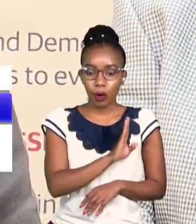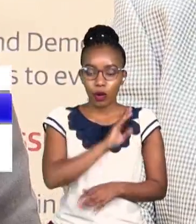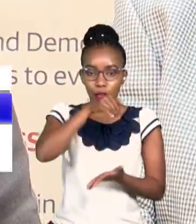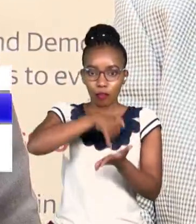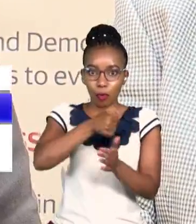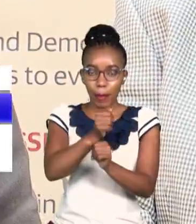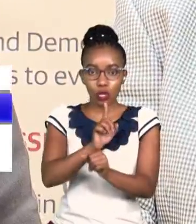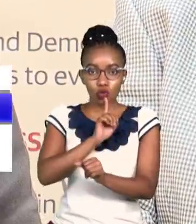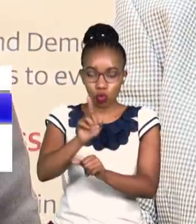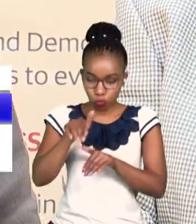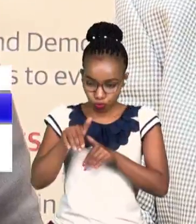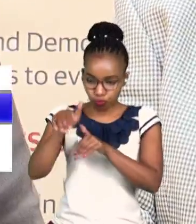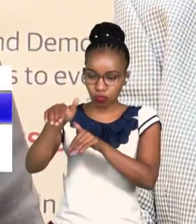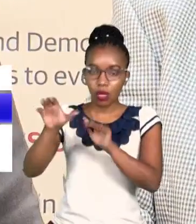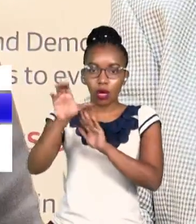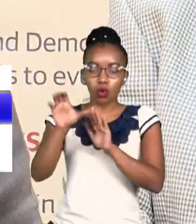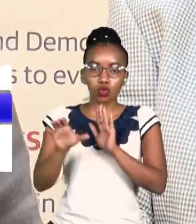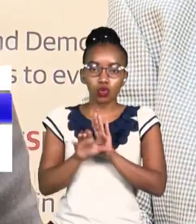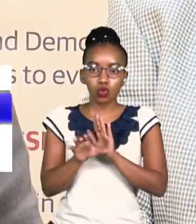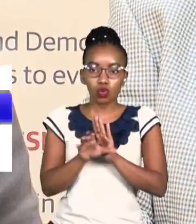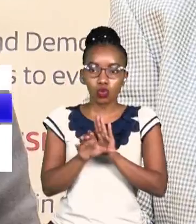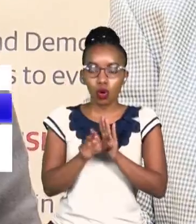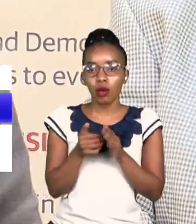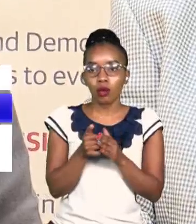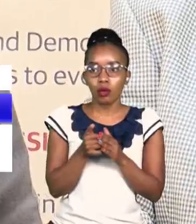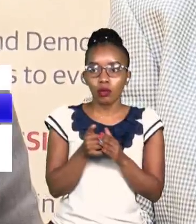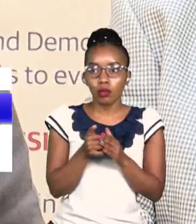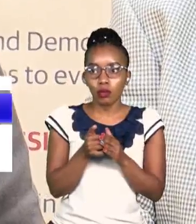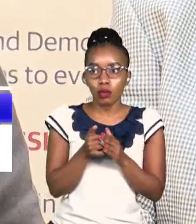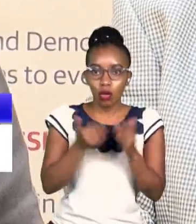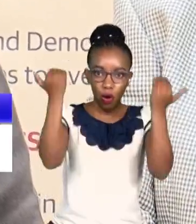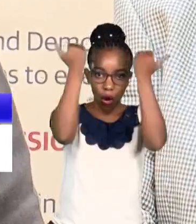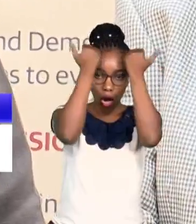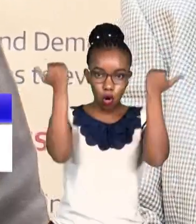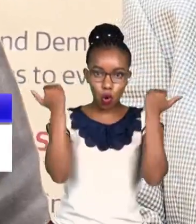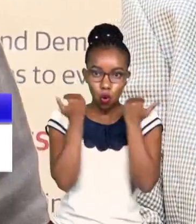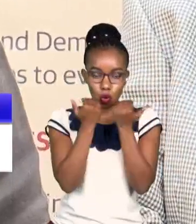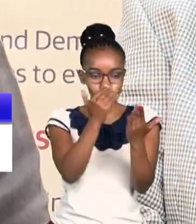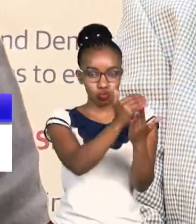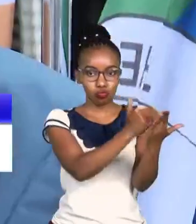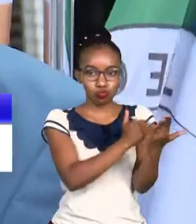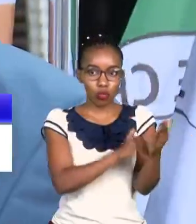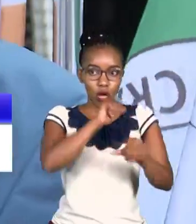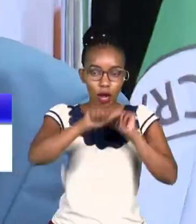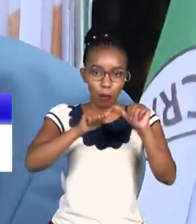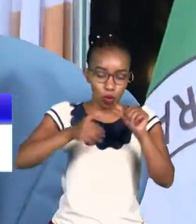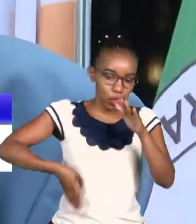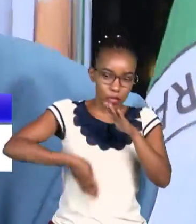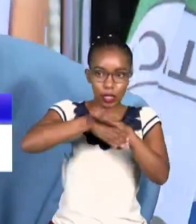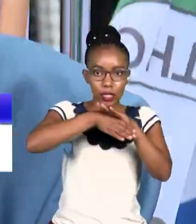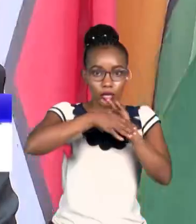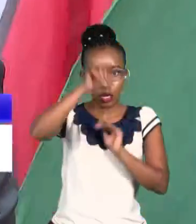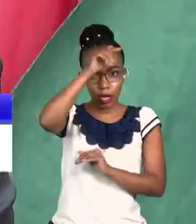that they are guided by the Constitution and the principles laid down by the courts on the threshold of impeachment.